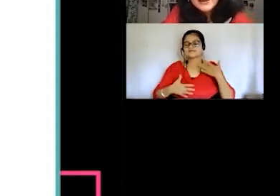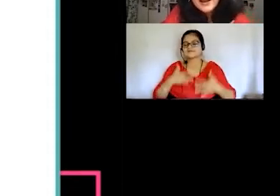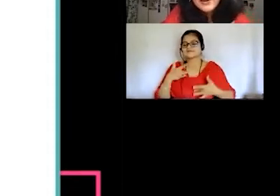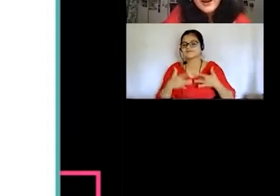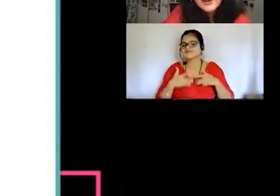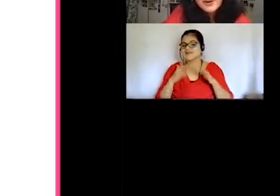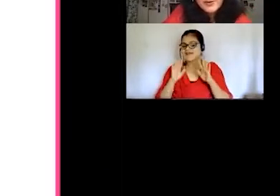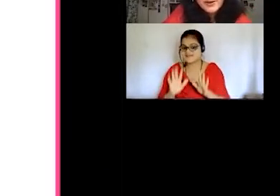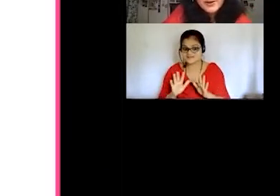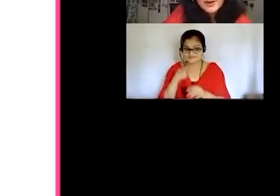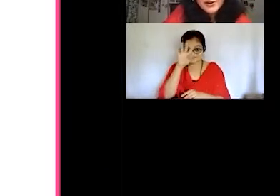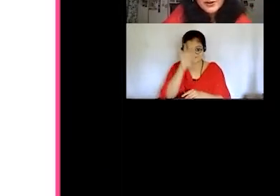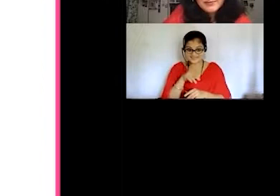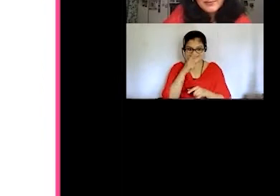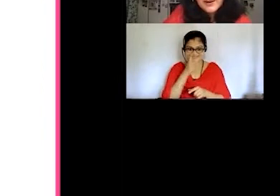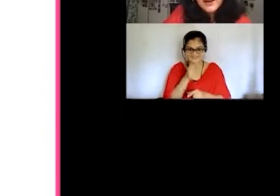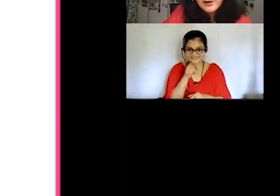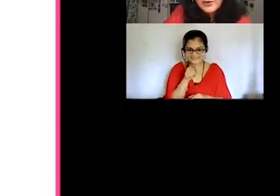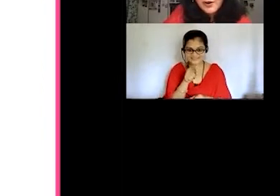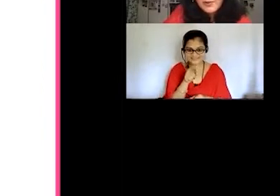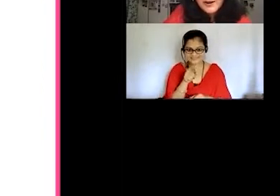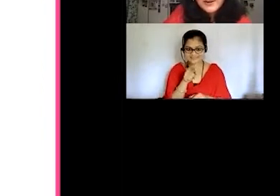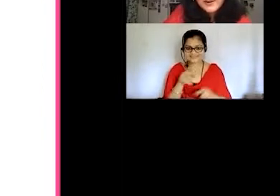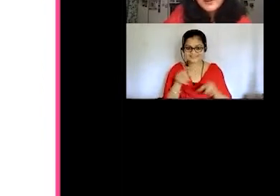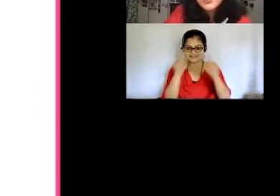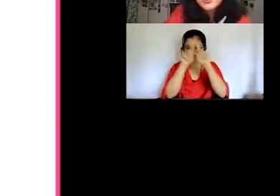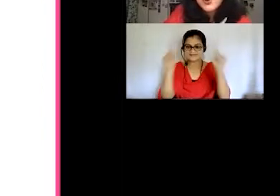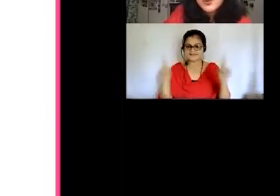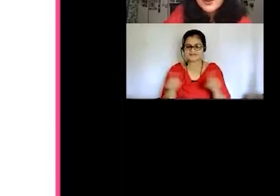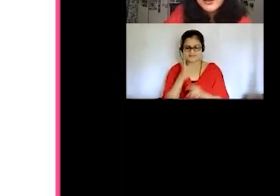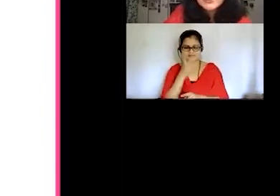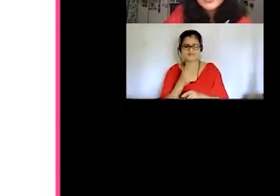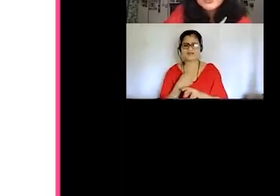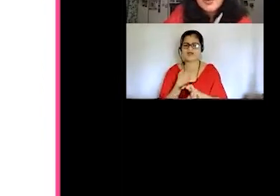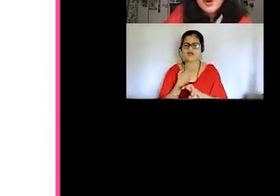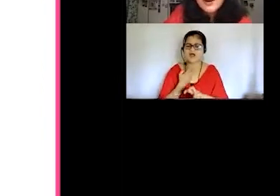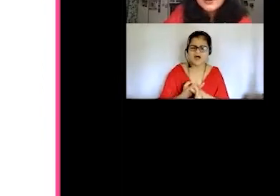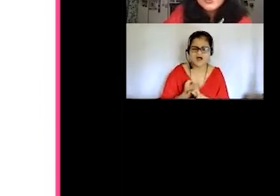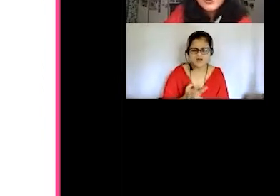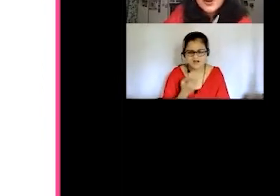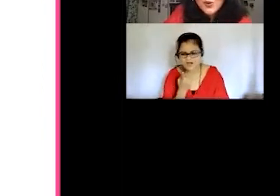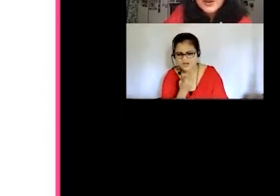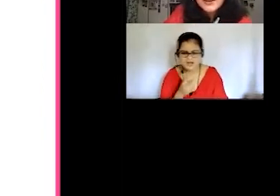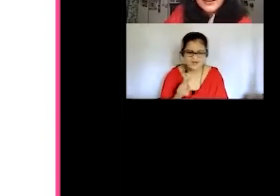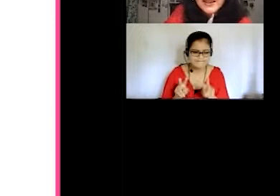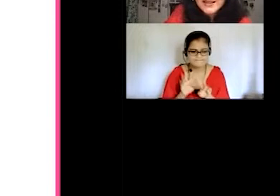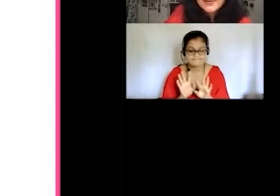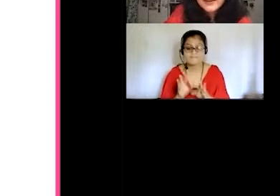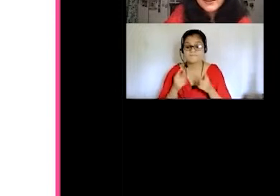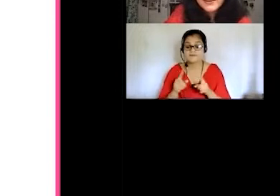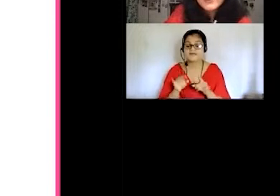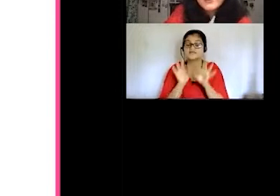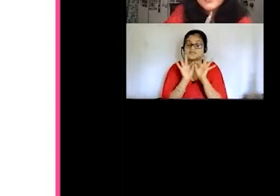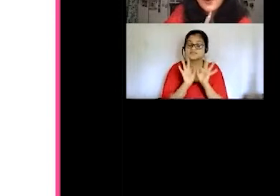This diagrammatic representation looks complex but shows the smallest tonal